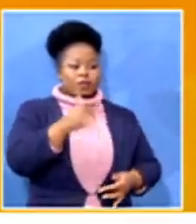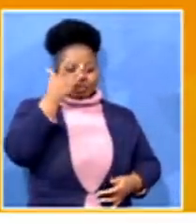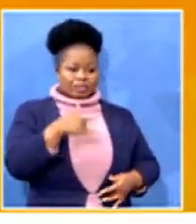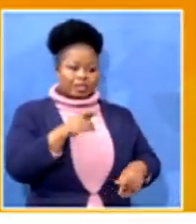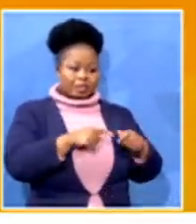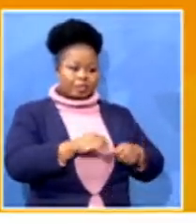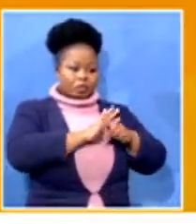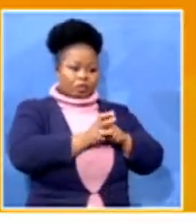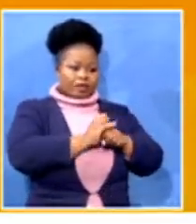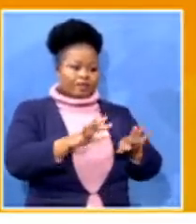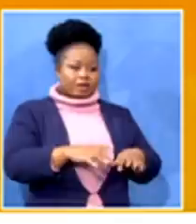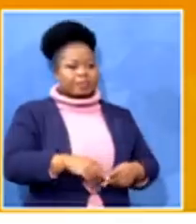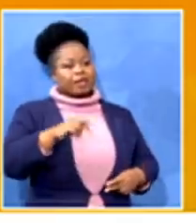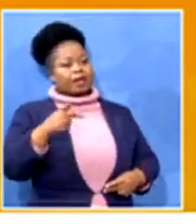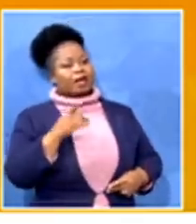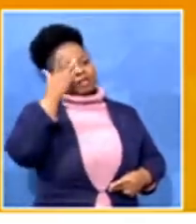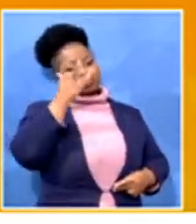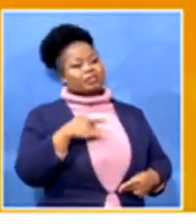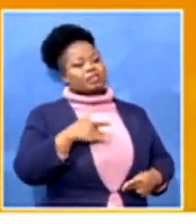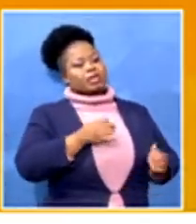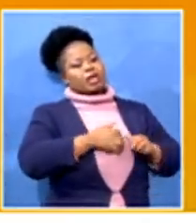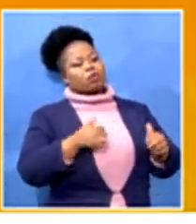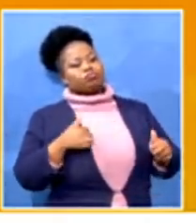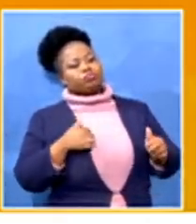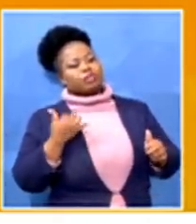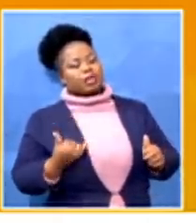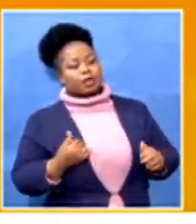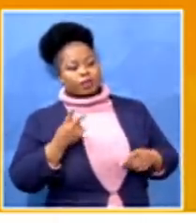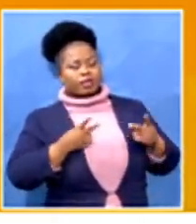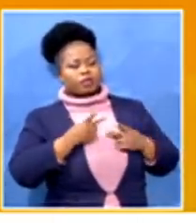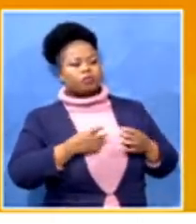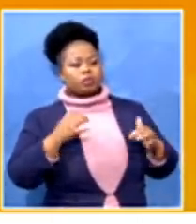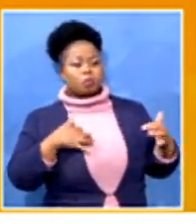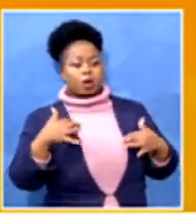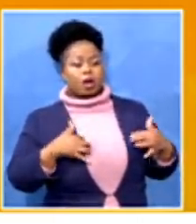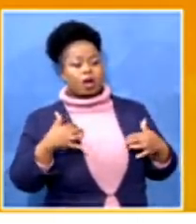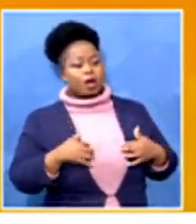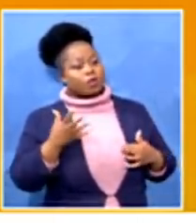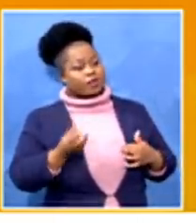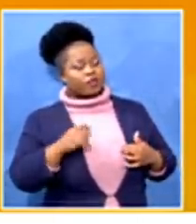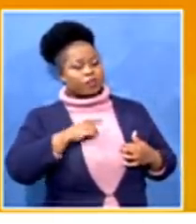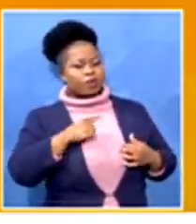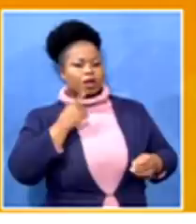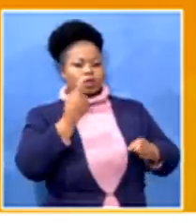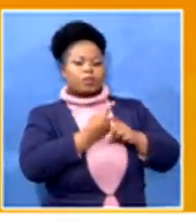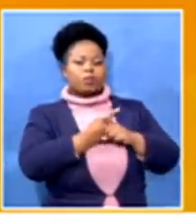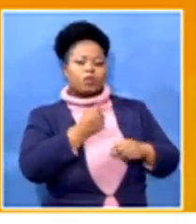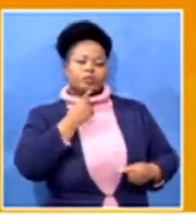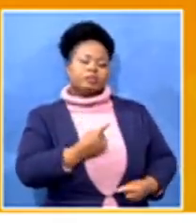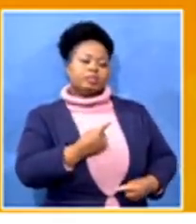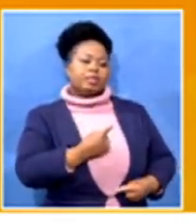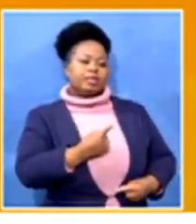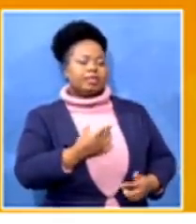and every other illness seems to be taking a backstand, and that's what we really worry for, because we keep on saying that, if